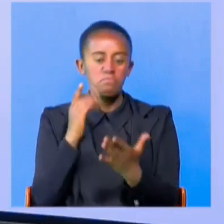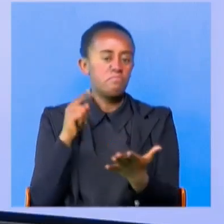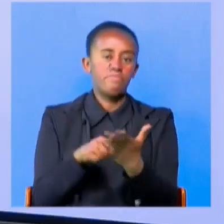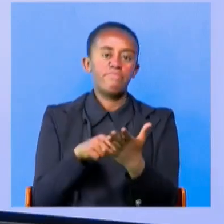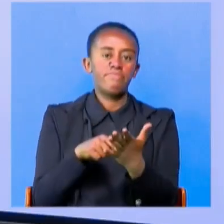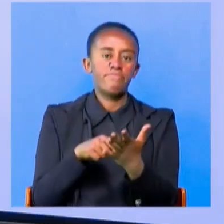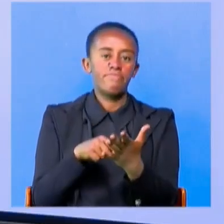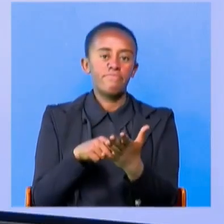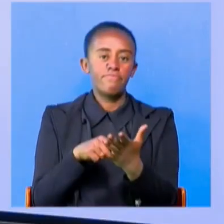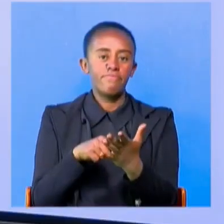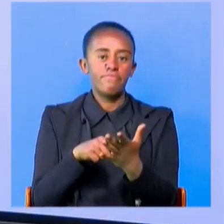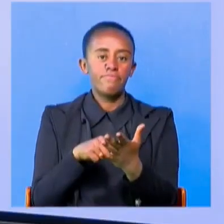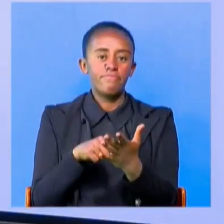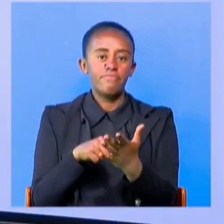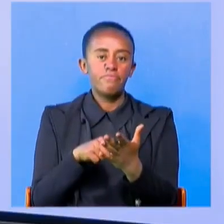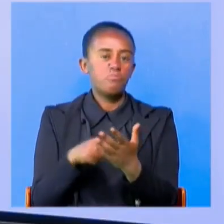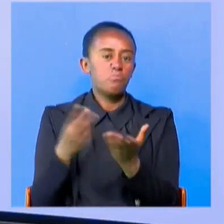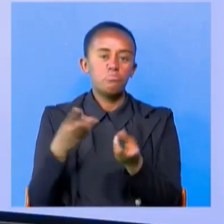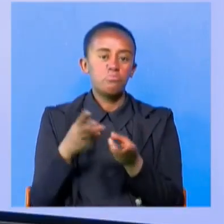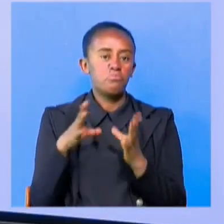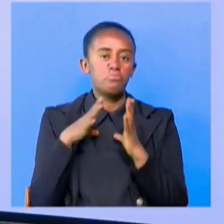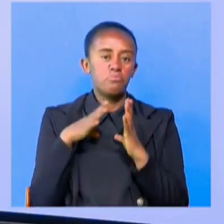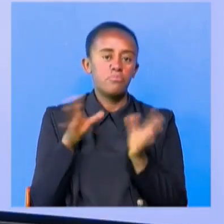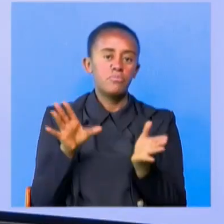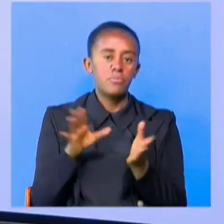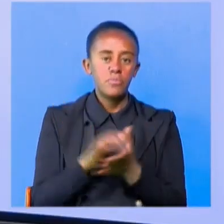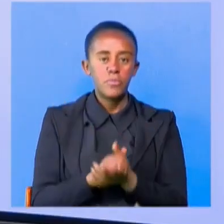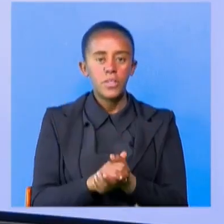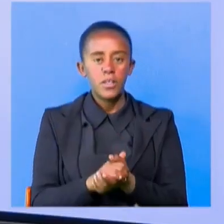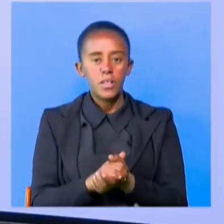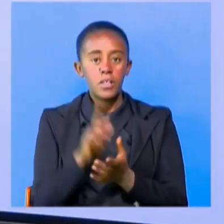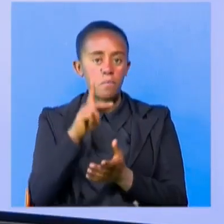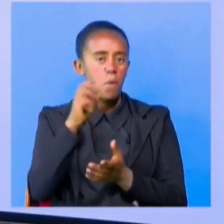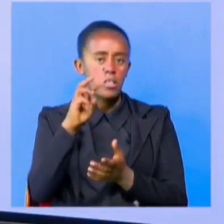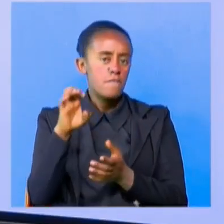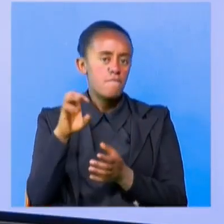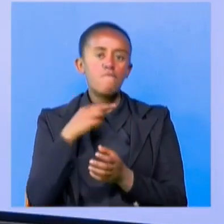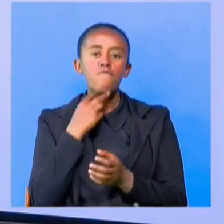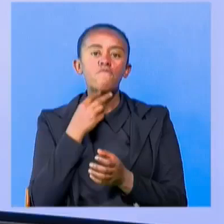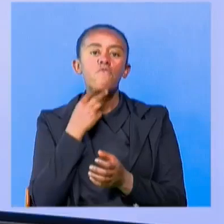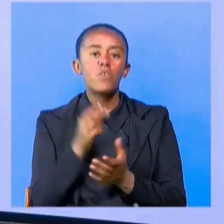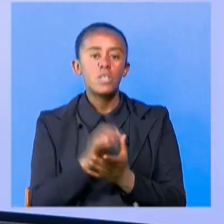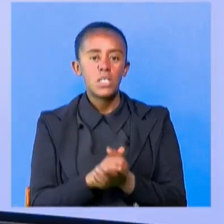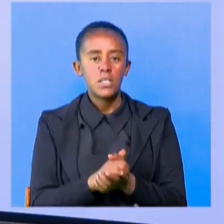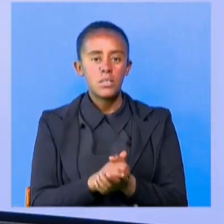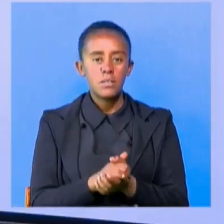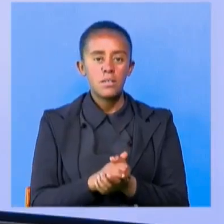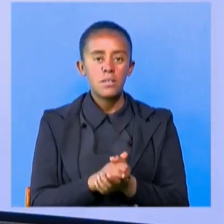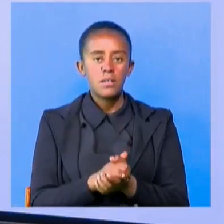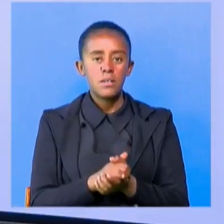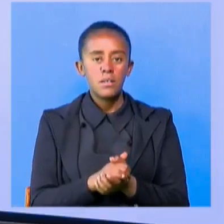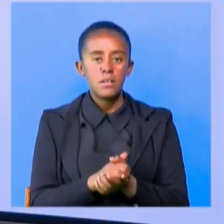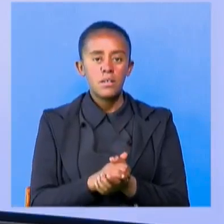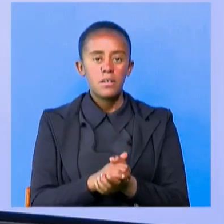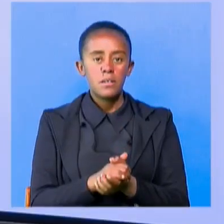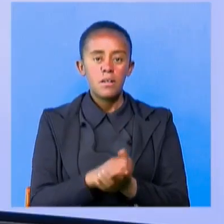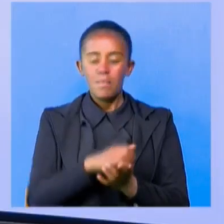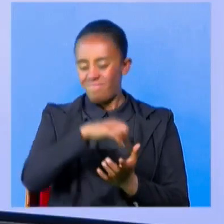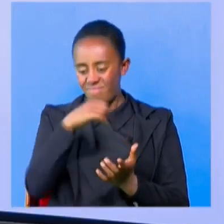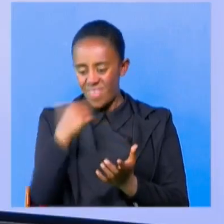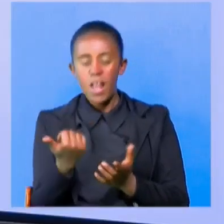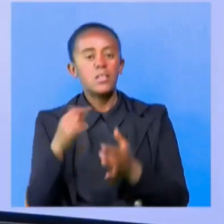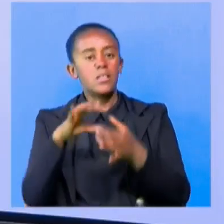you are writing like this, it's welcome. Still now it is a passive voice. I'm going to write again